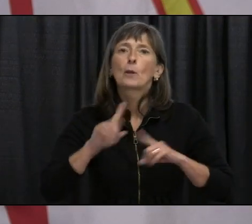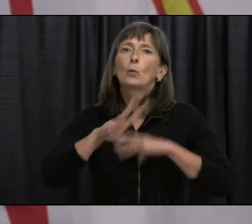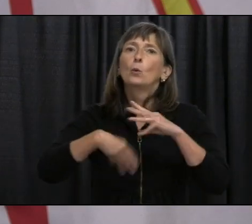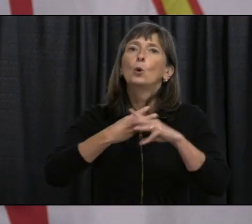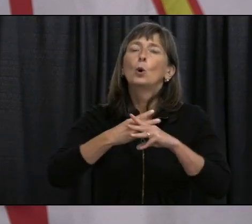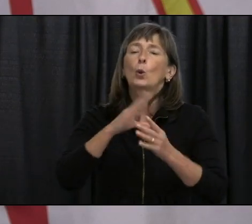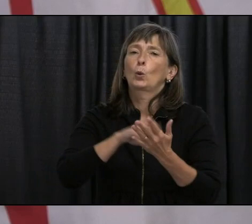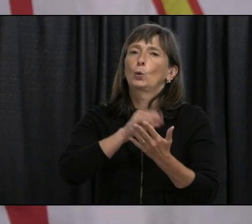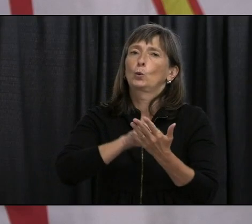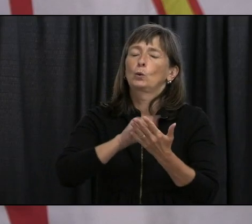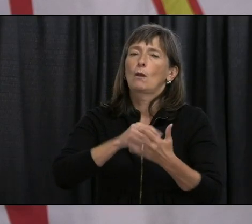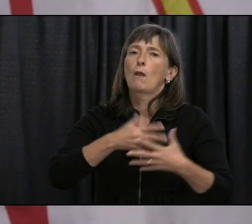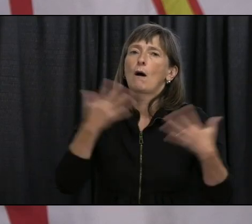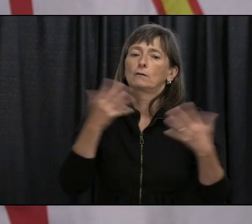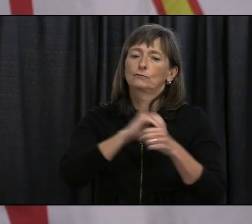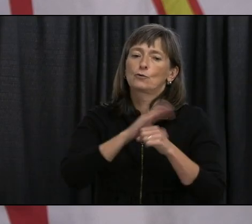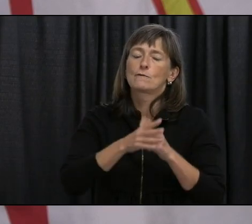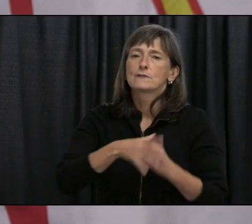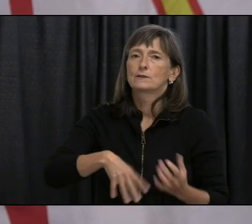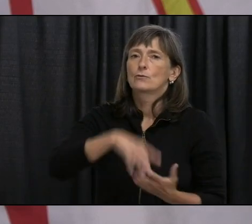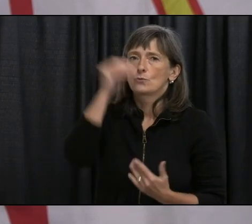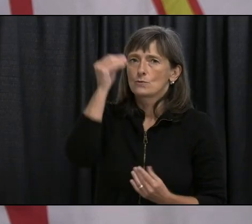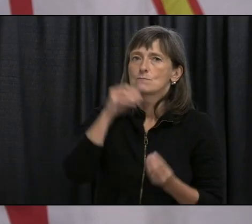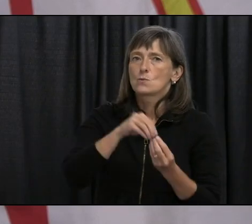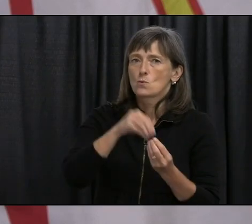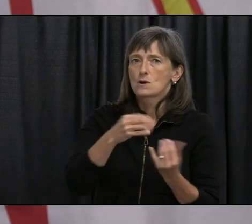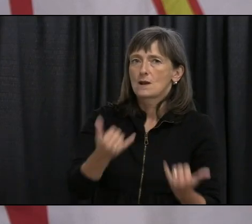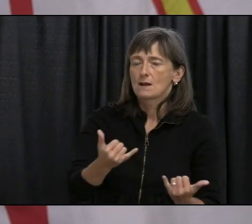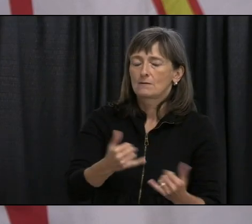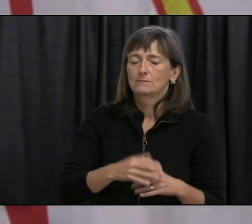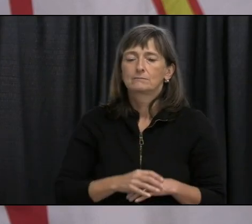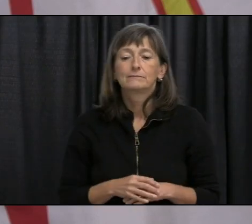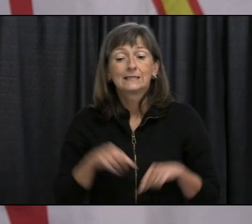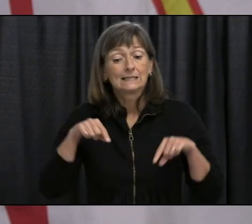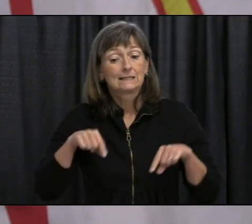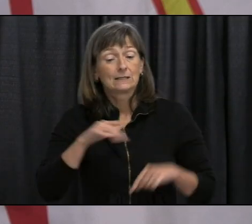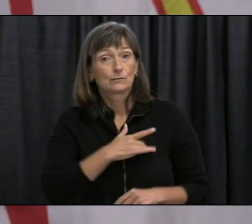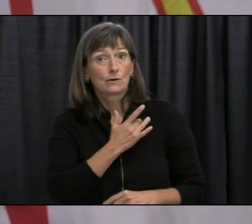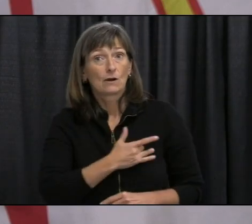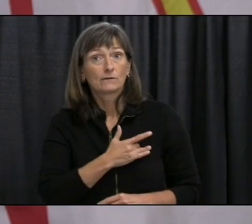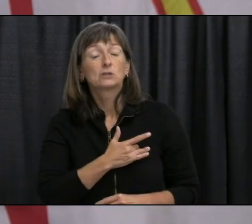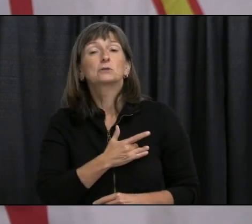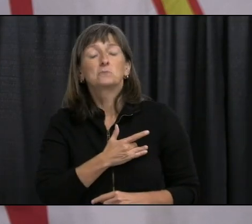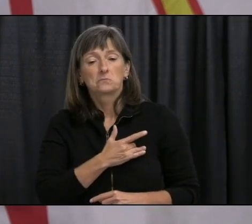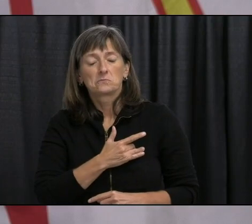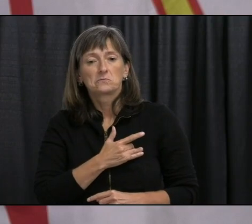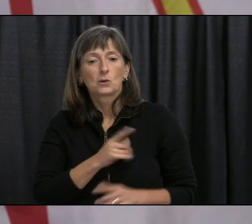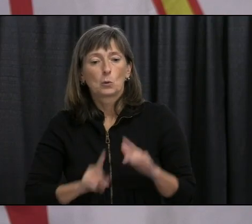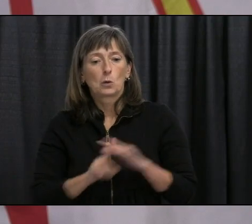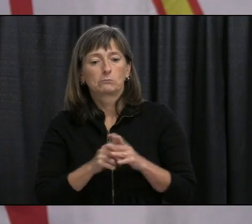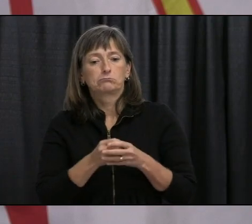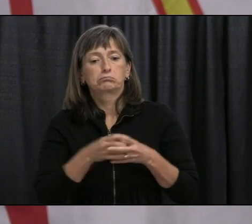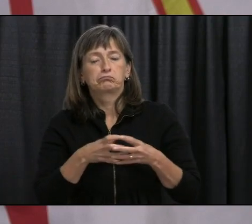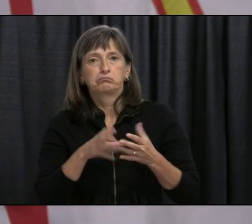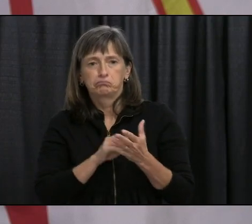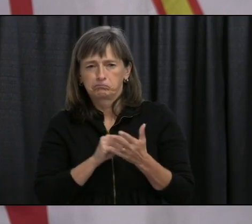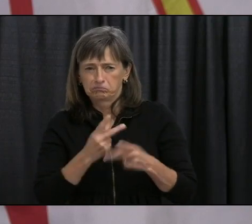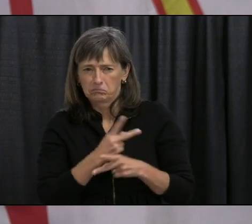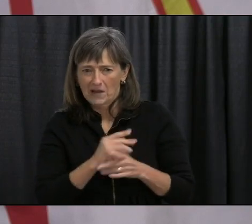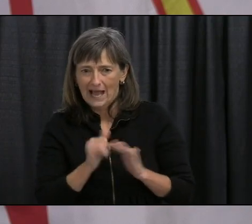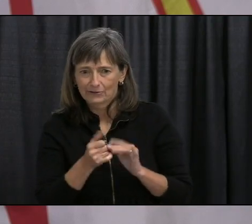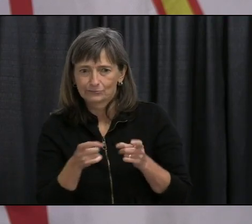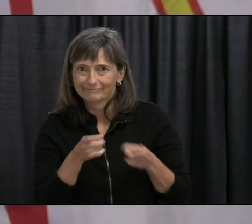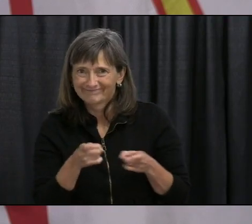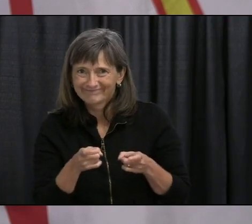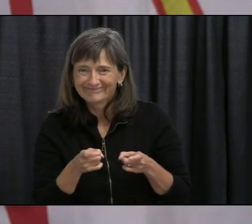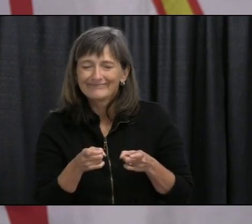COVID-19. In this province, we have learned from our own experience managing a large outbreak and from the experience of other